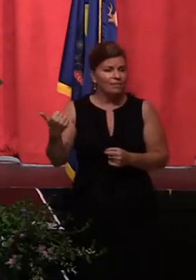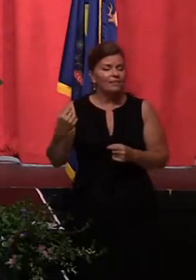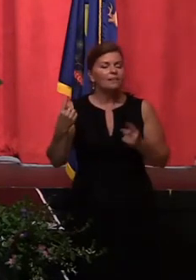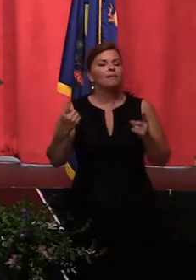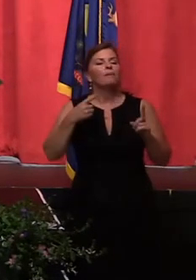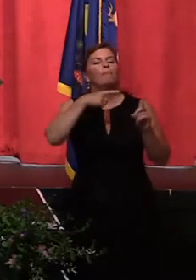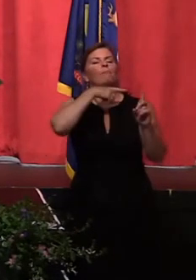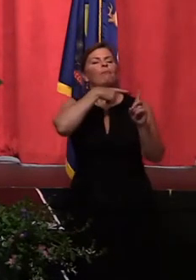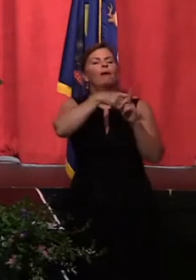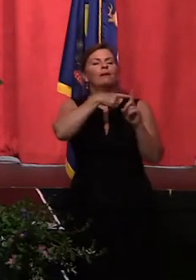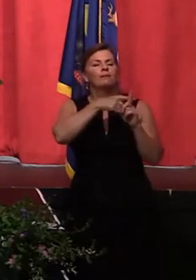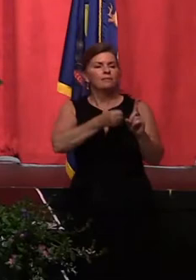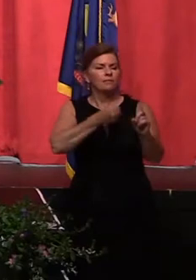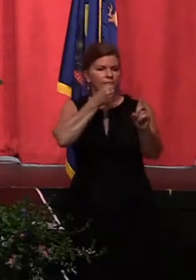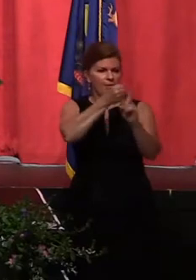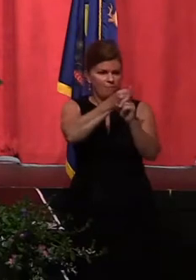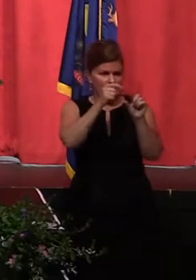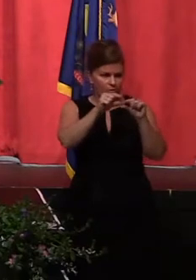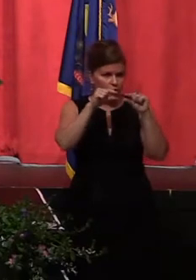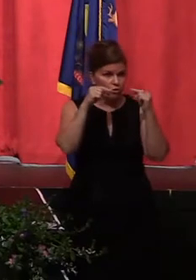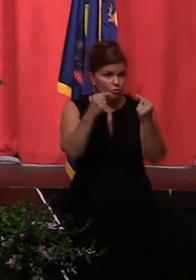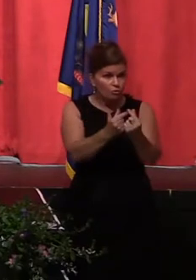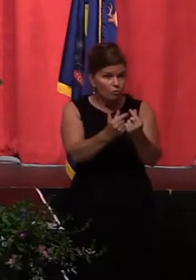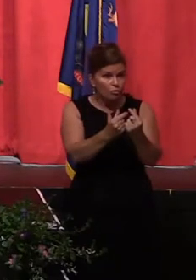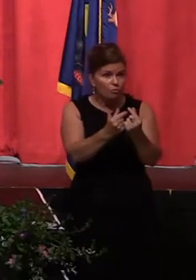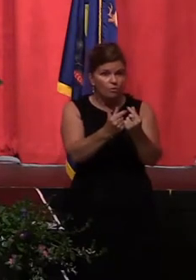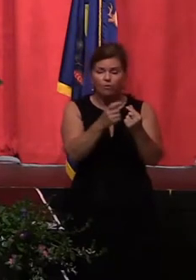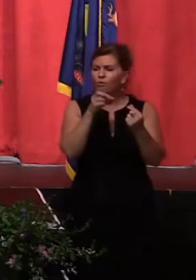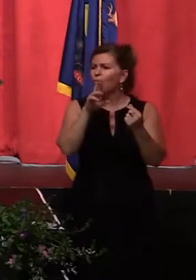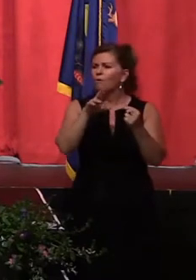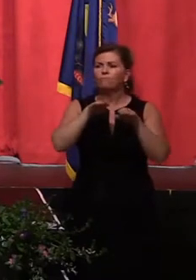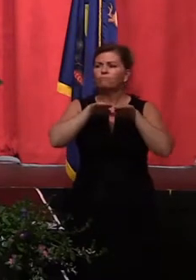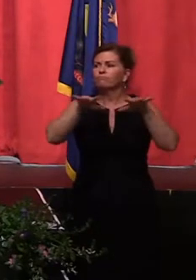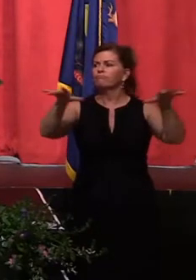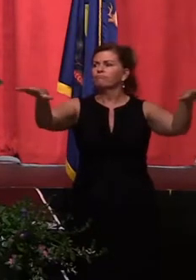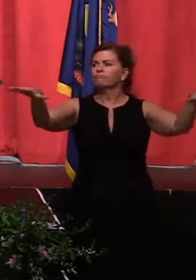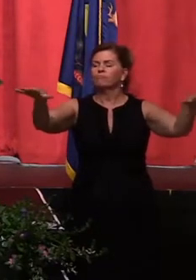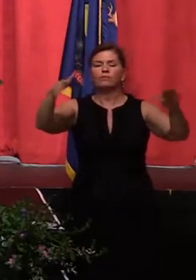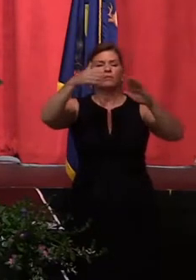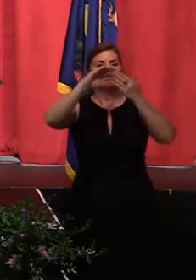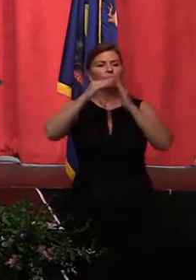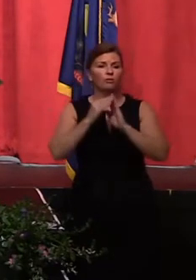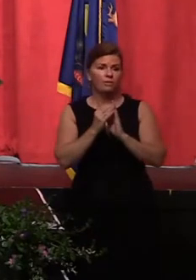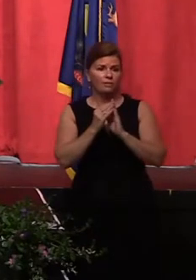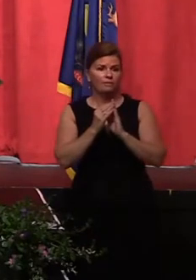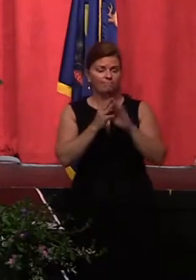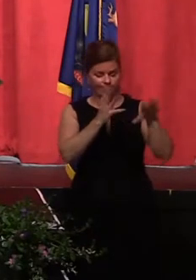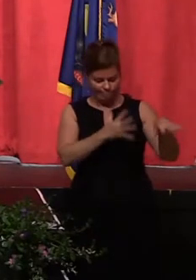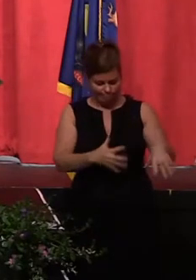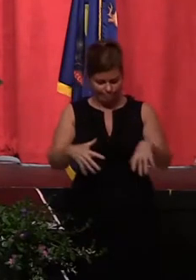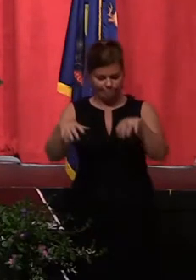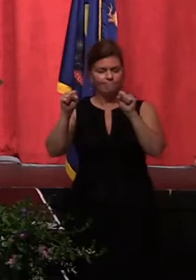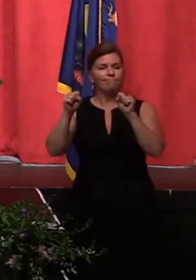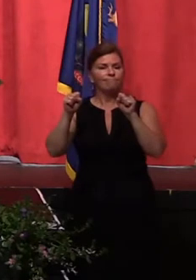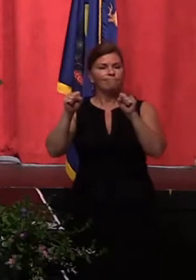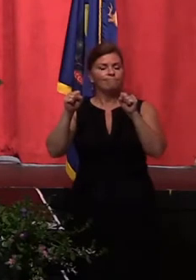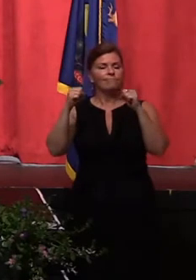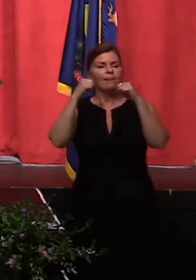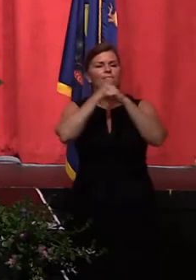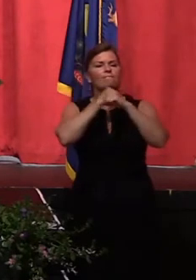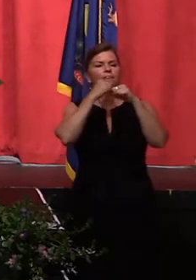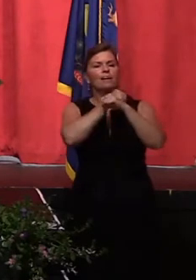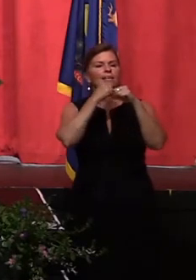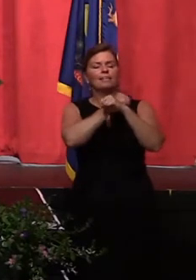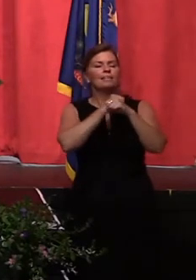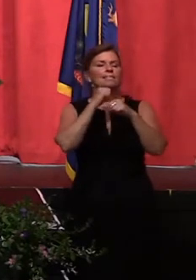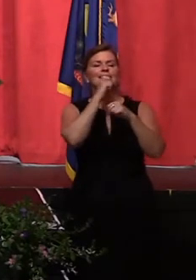have a positive impact on a group or a community. She's taken it upon herself to fight against